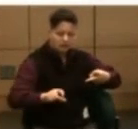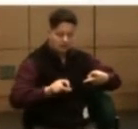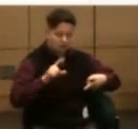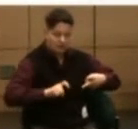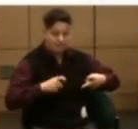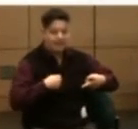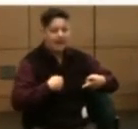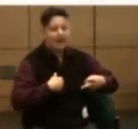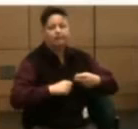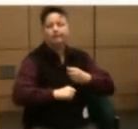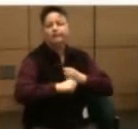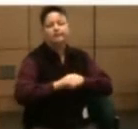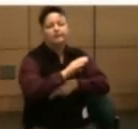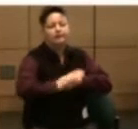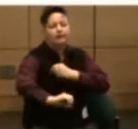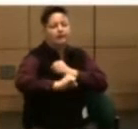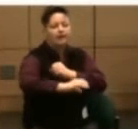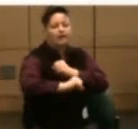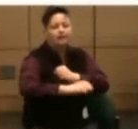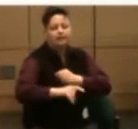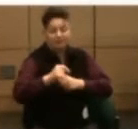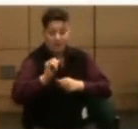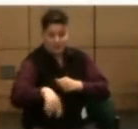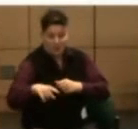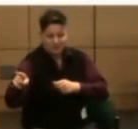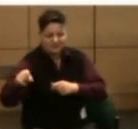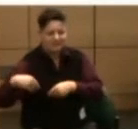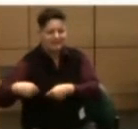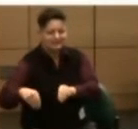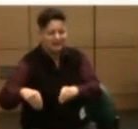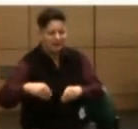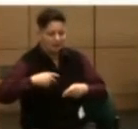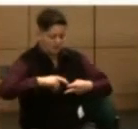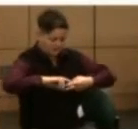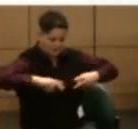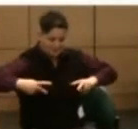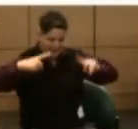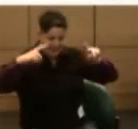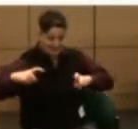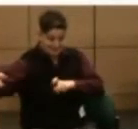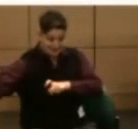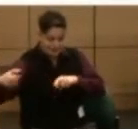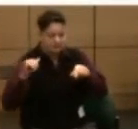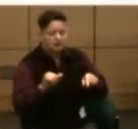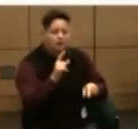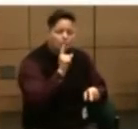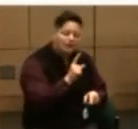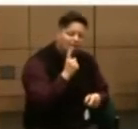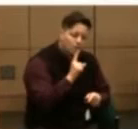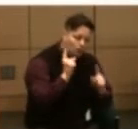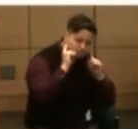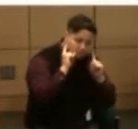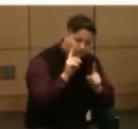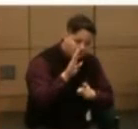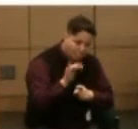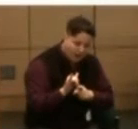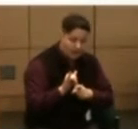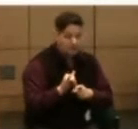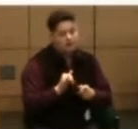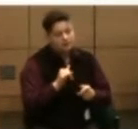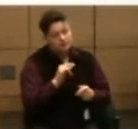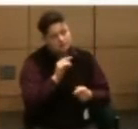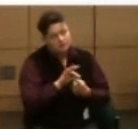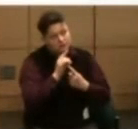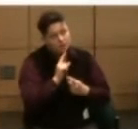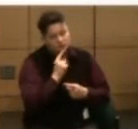assays, even though they are very valuable in children with bilateral hearing loss, particularly the severe to profound bilateral hearing